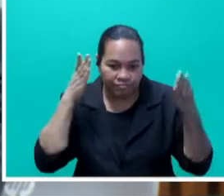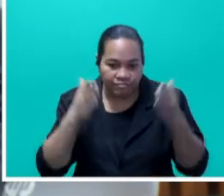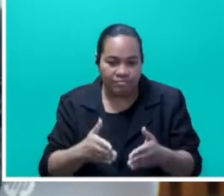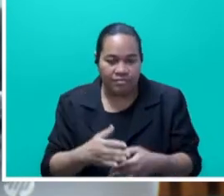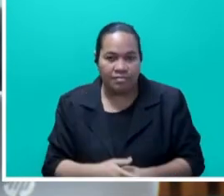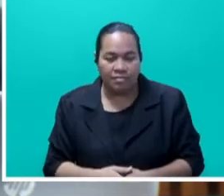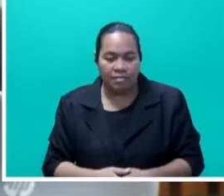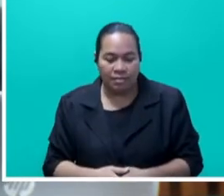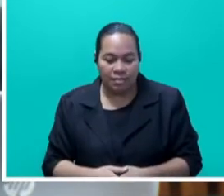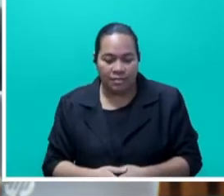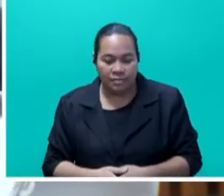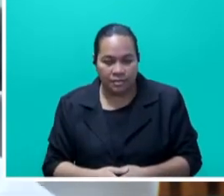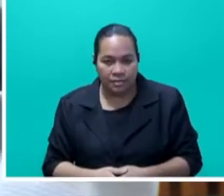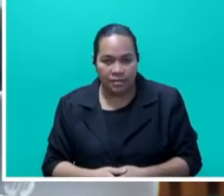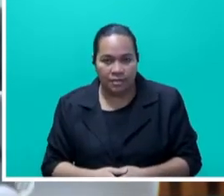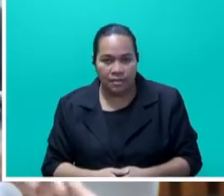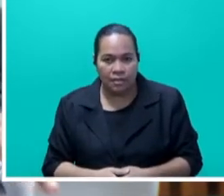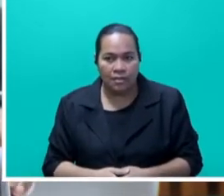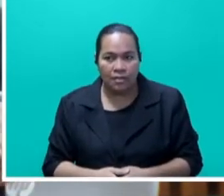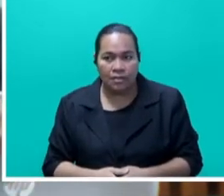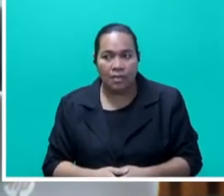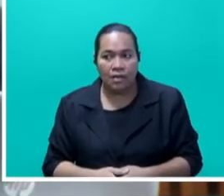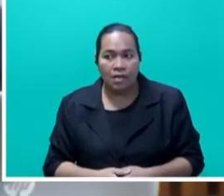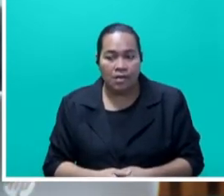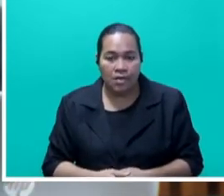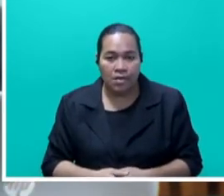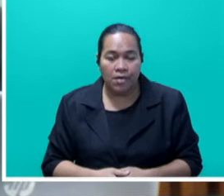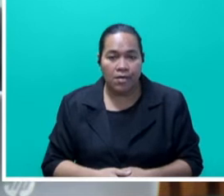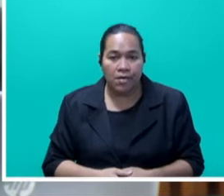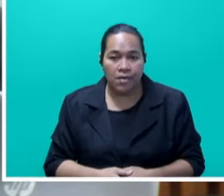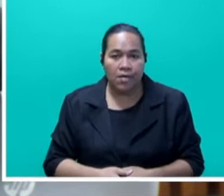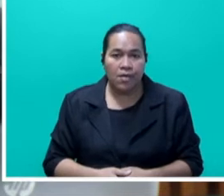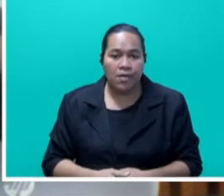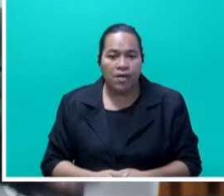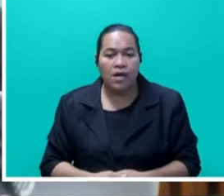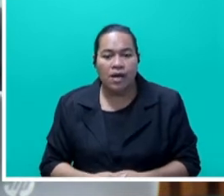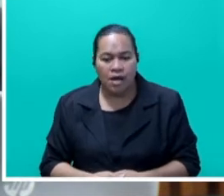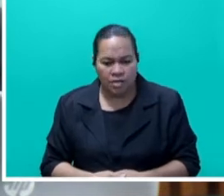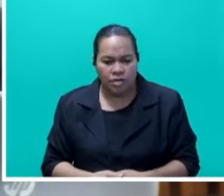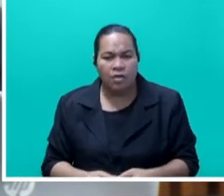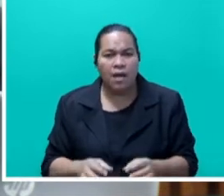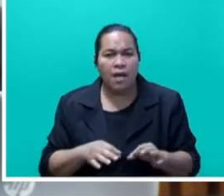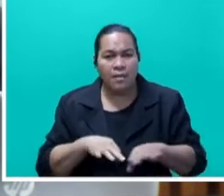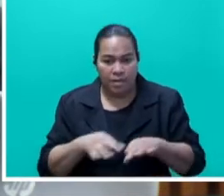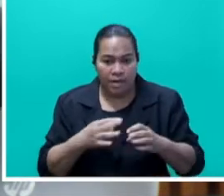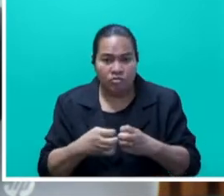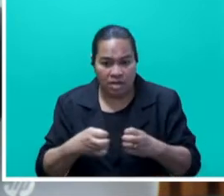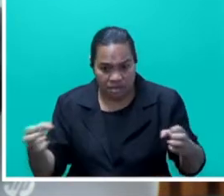Speaker, to note this and to deliver on to our objective of expanding commercial crop